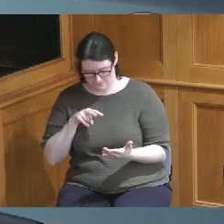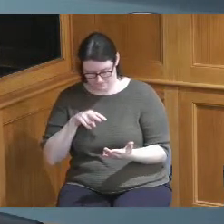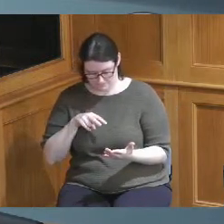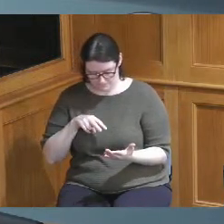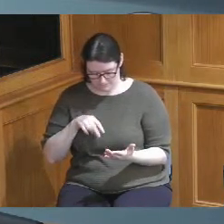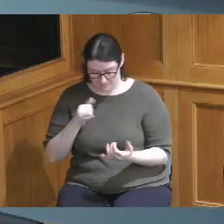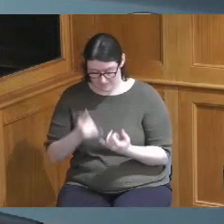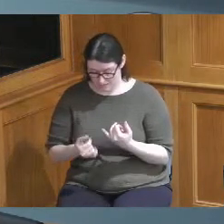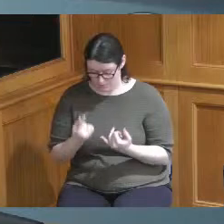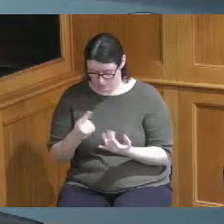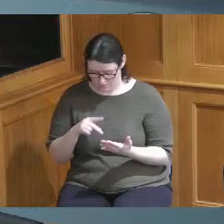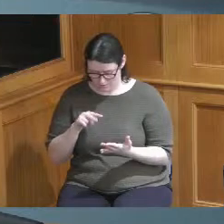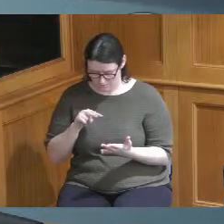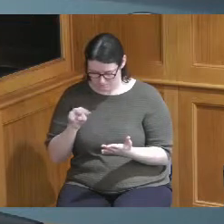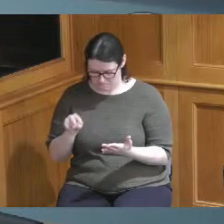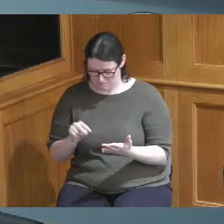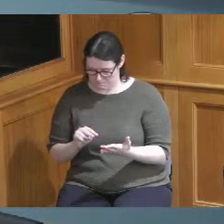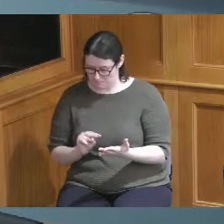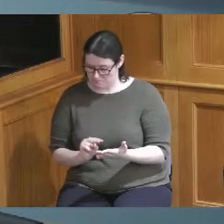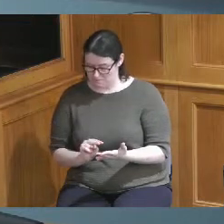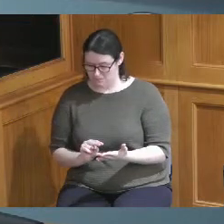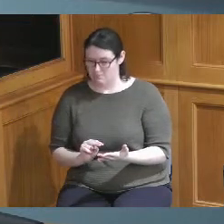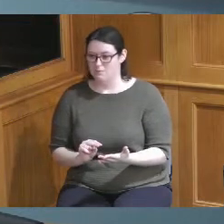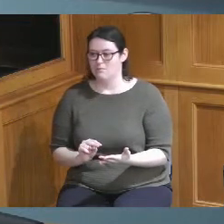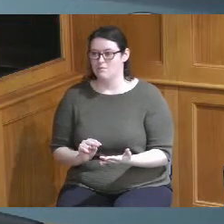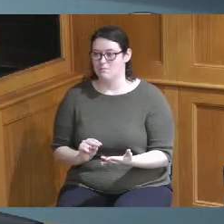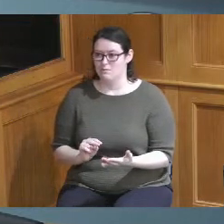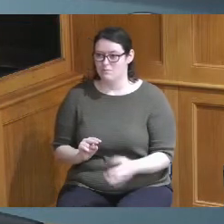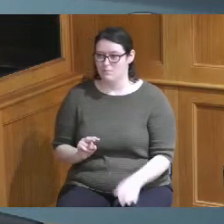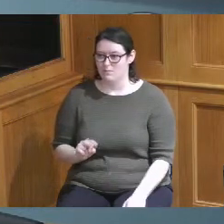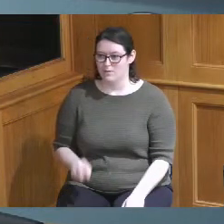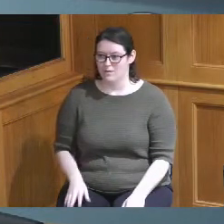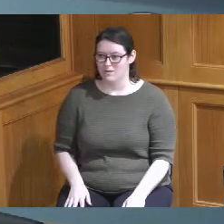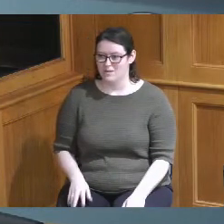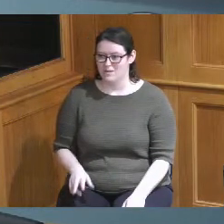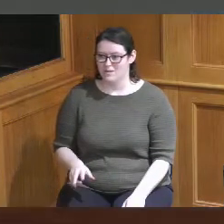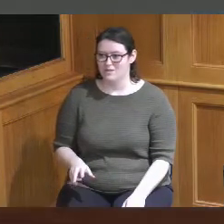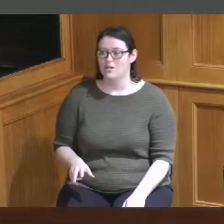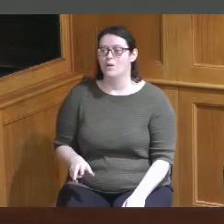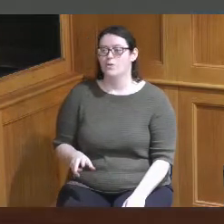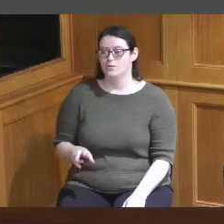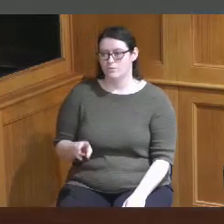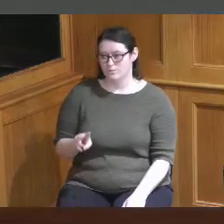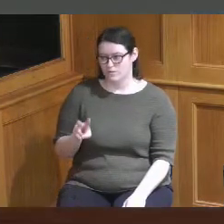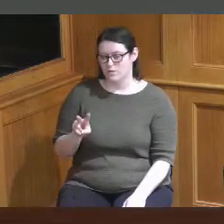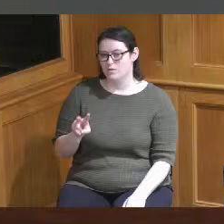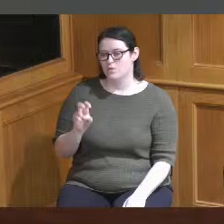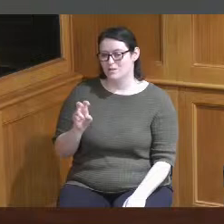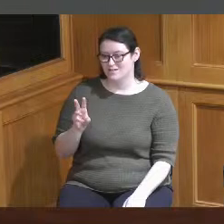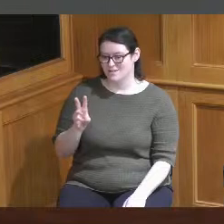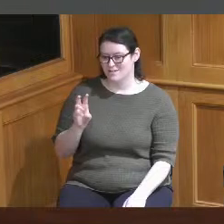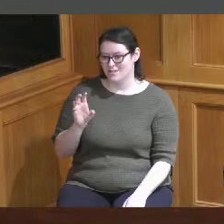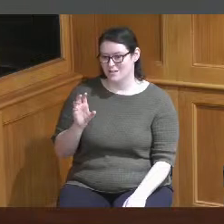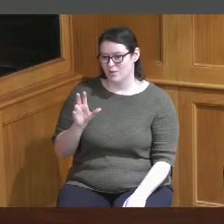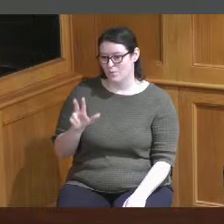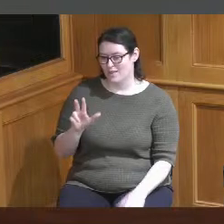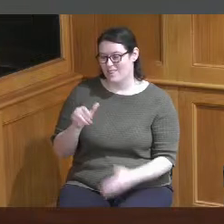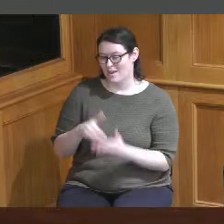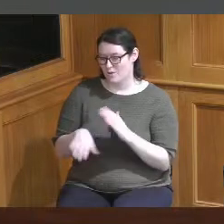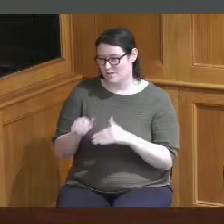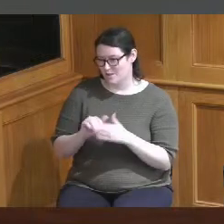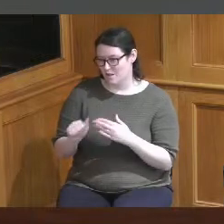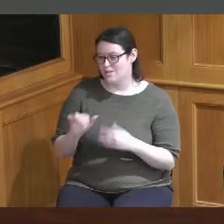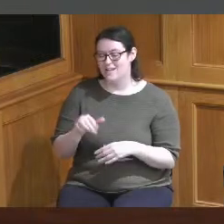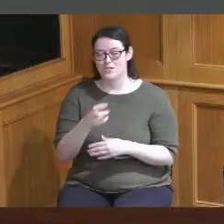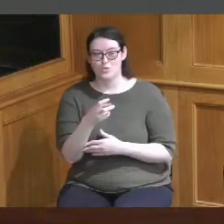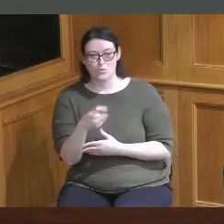that's the last one. The last one, non-departmentals. Yeah, so this is actually a transfer of